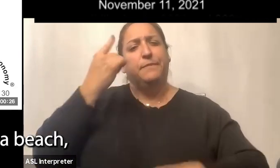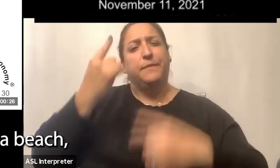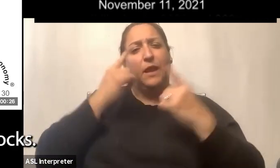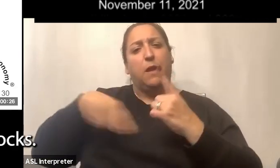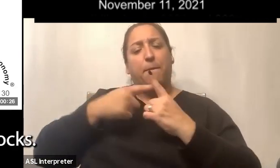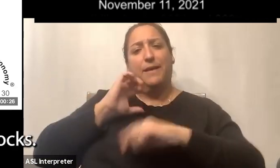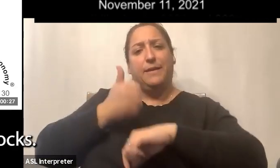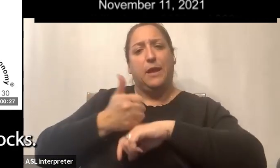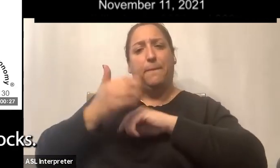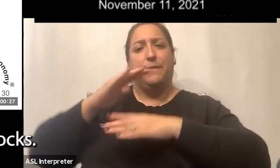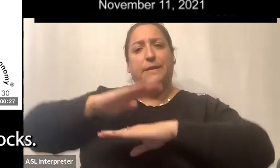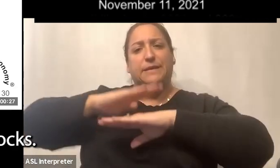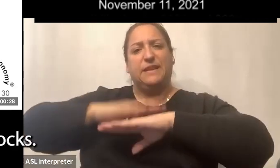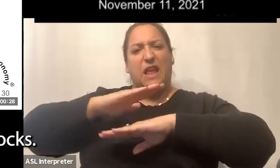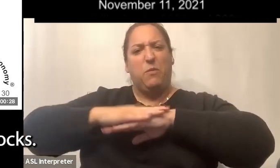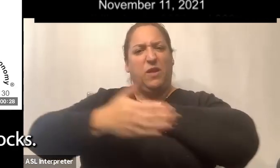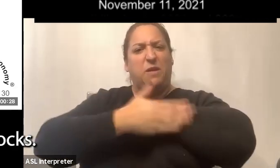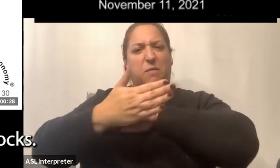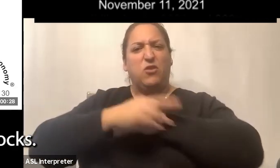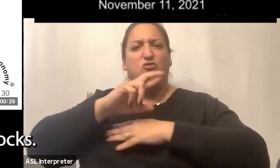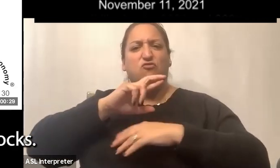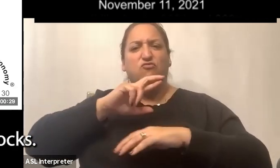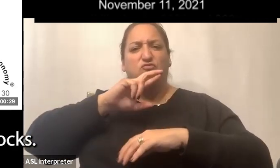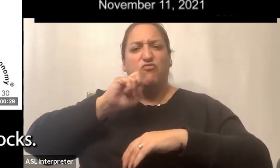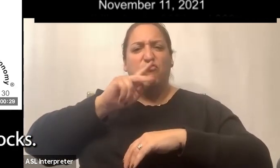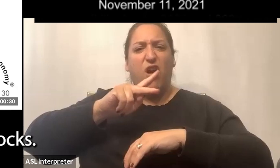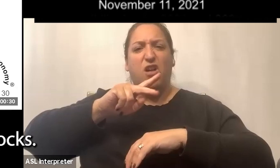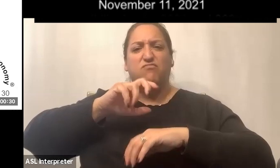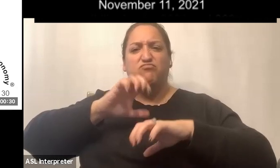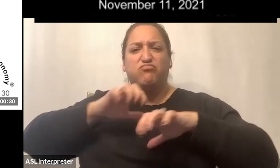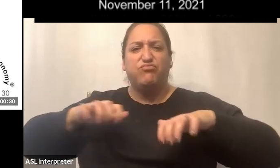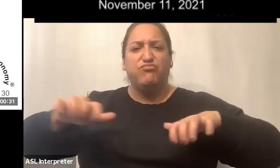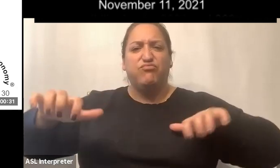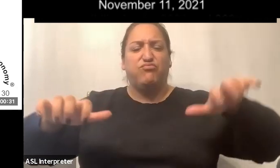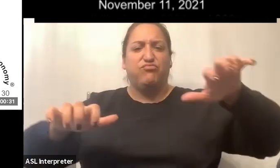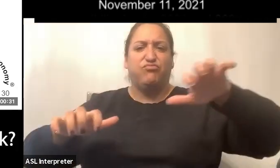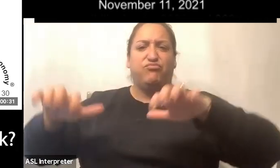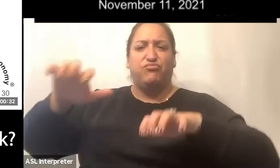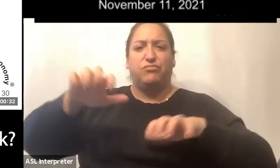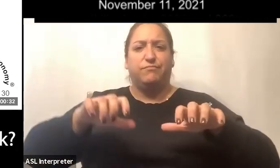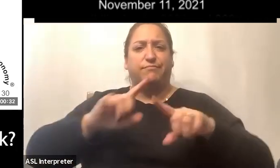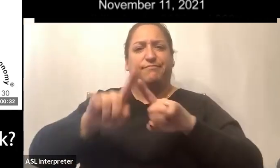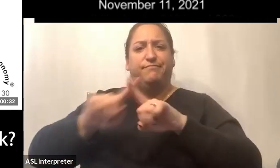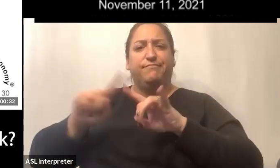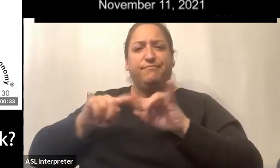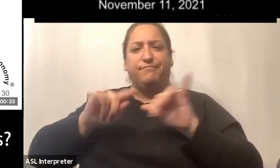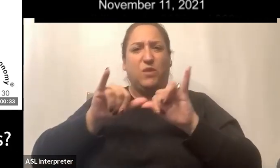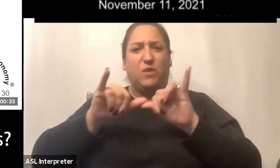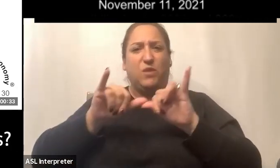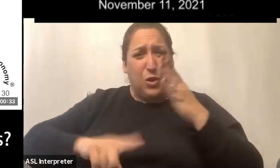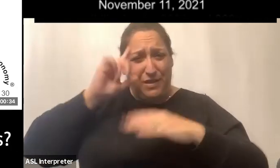on a beach on a rocky surface surrounded by various size rocks. What do you think?